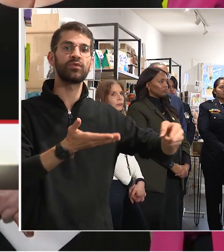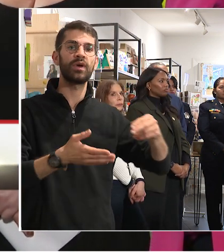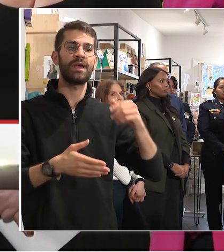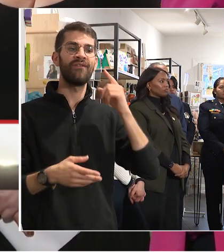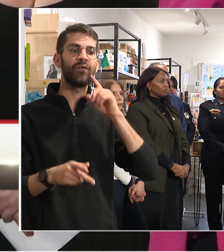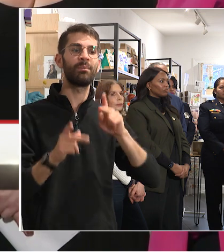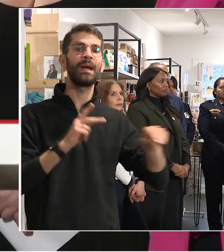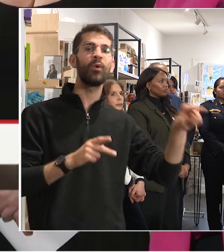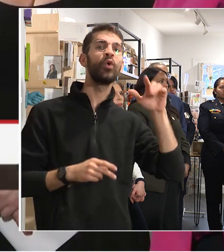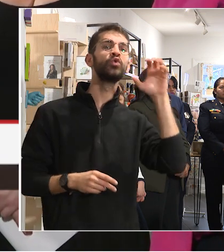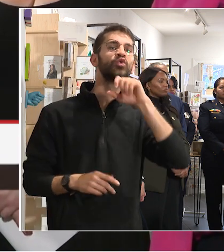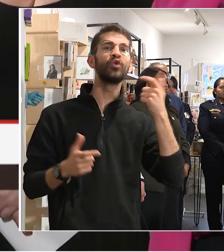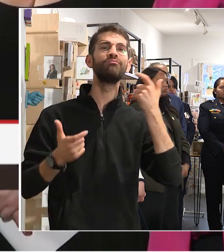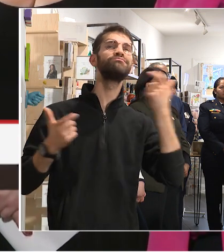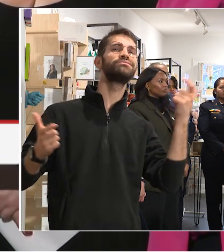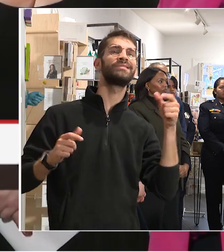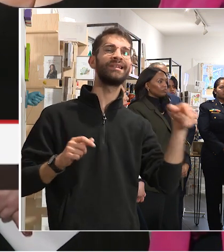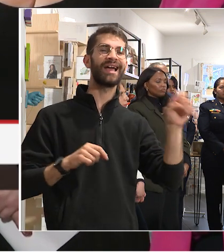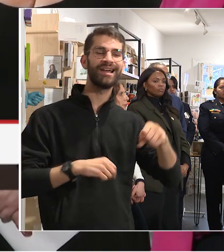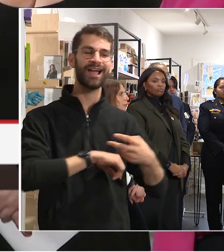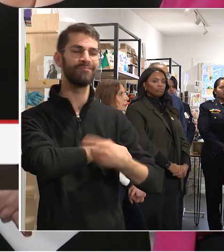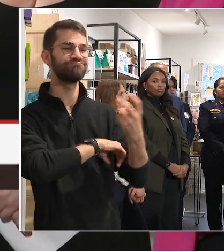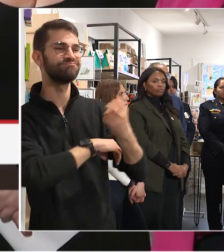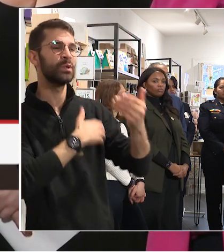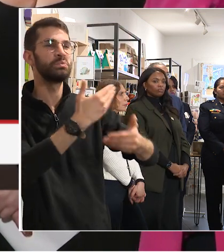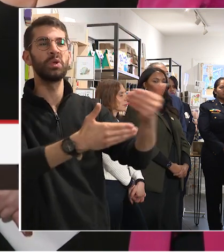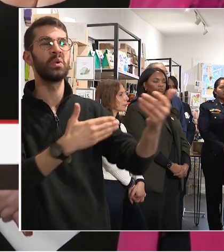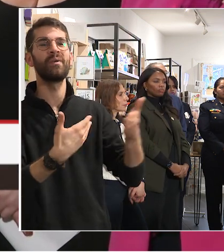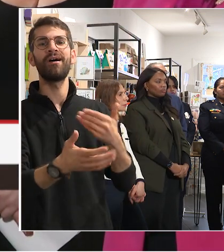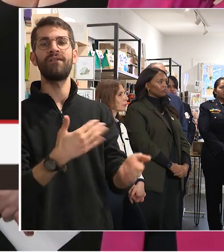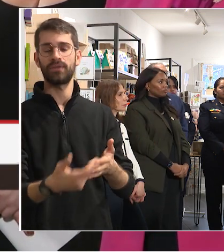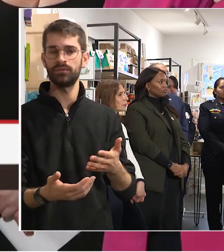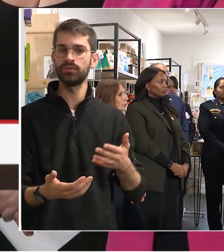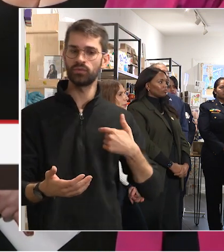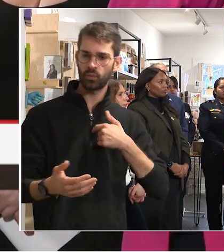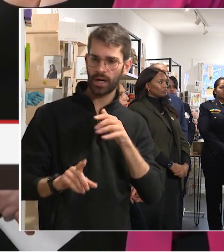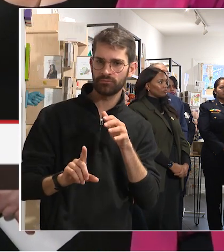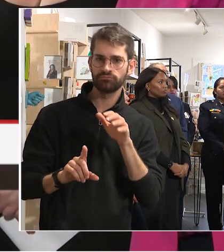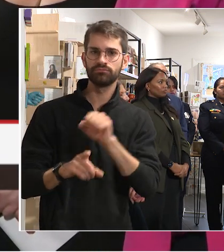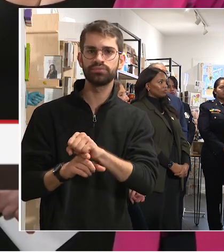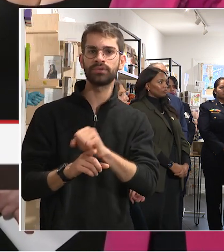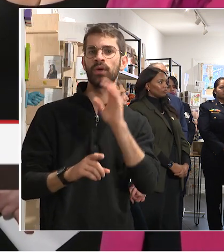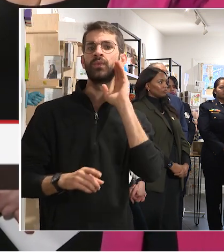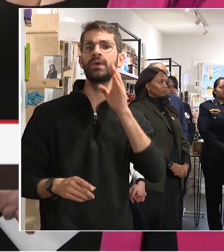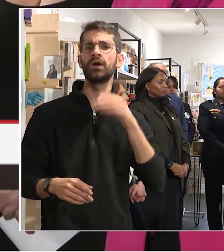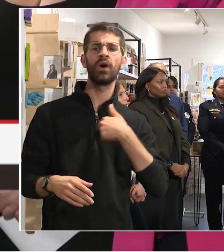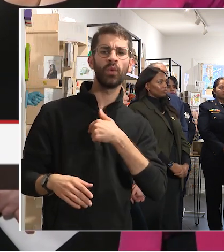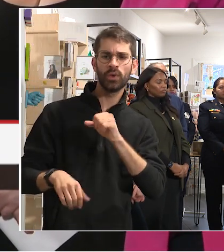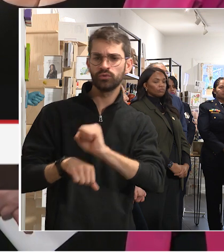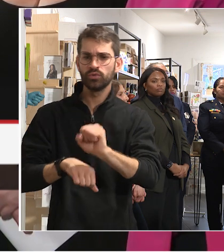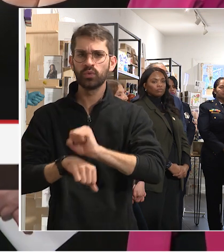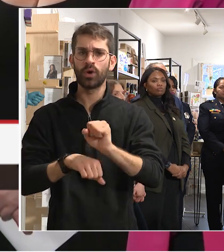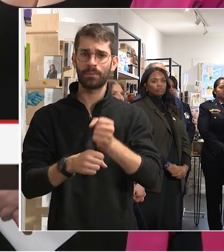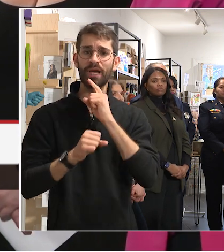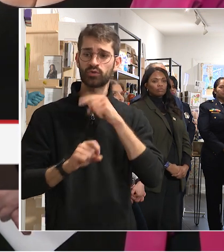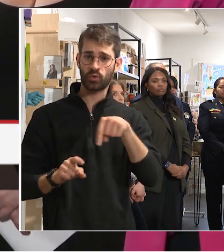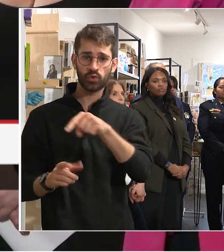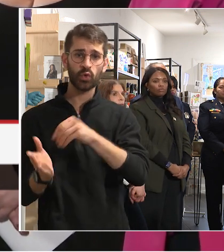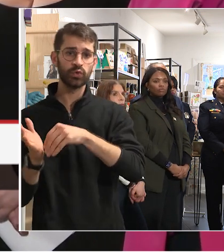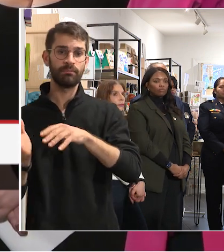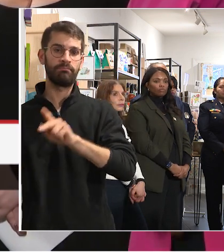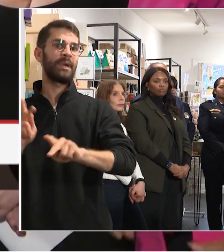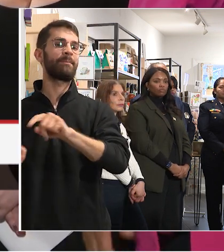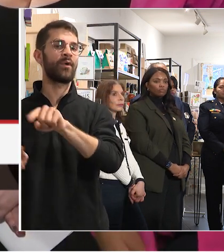in the District of Columbia. We will work very diligently, and we will not leave any stones unturned to ensure that we hold those folks accountable. So as